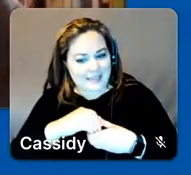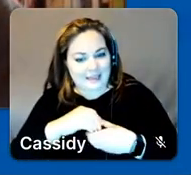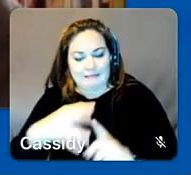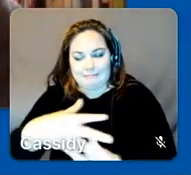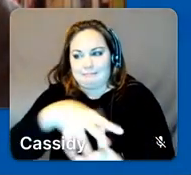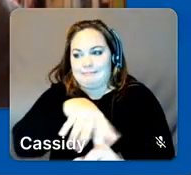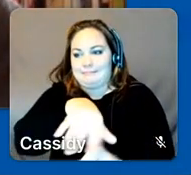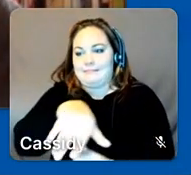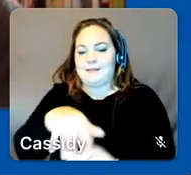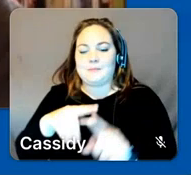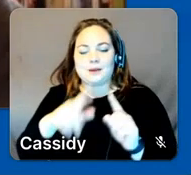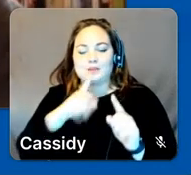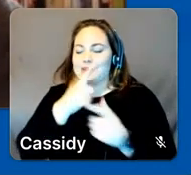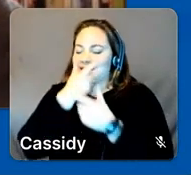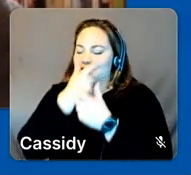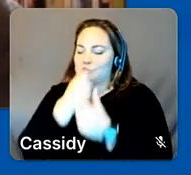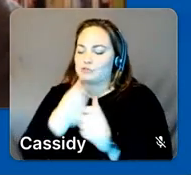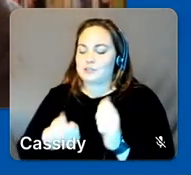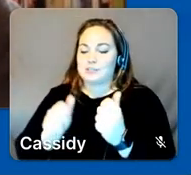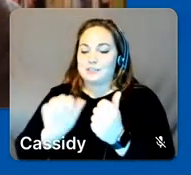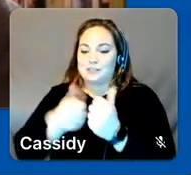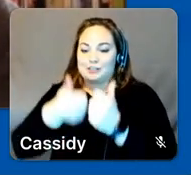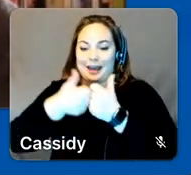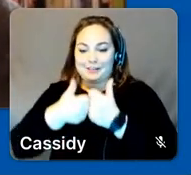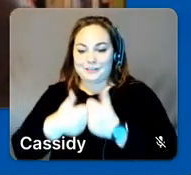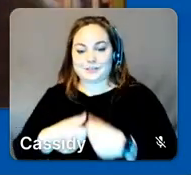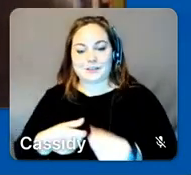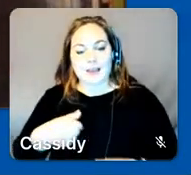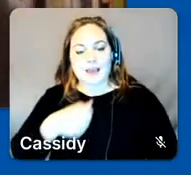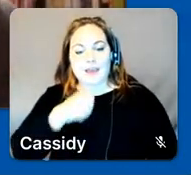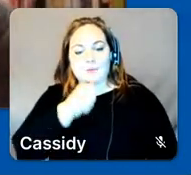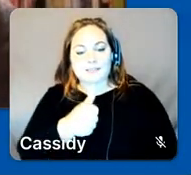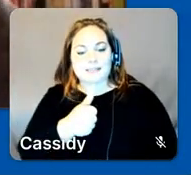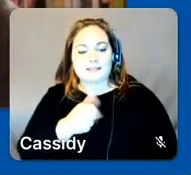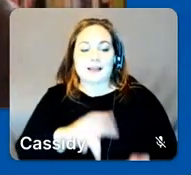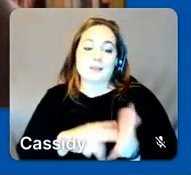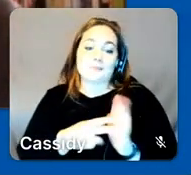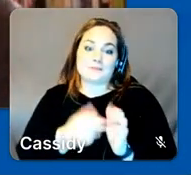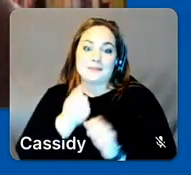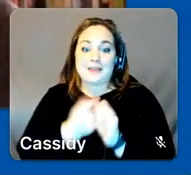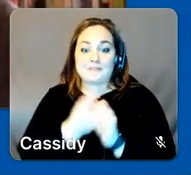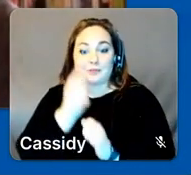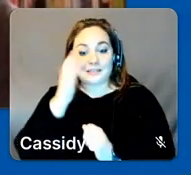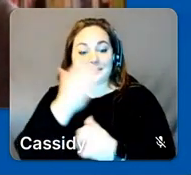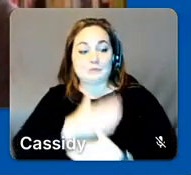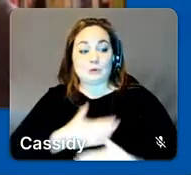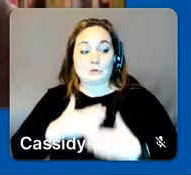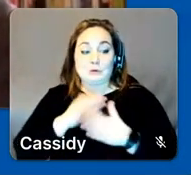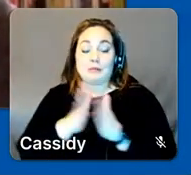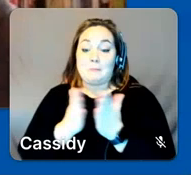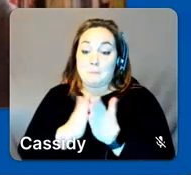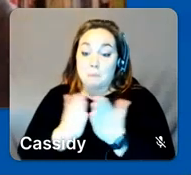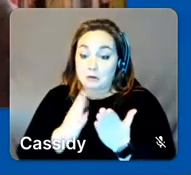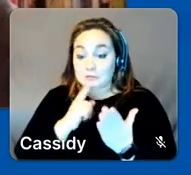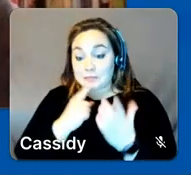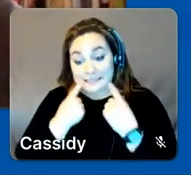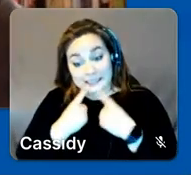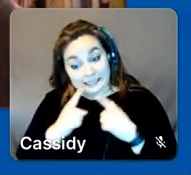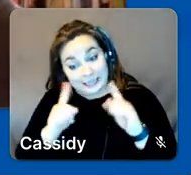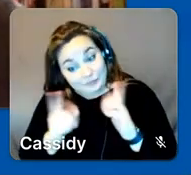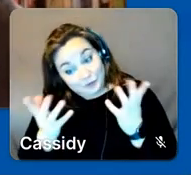interesting challenge. You know, I wasn't, I mean, everyone seemed to enjoy the book, it did well.